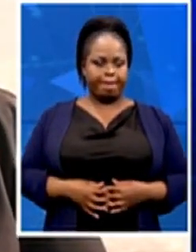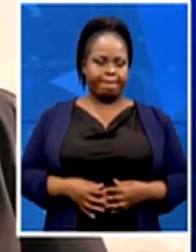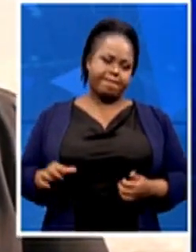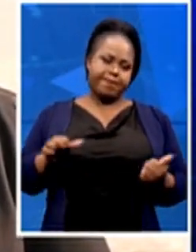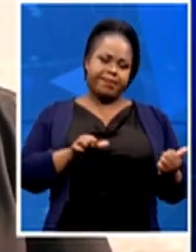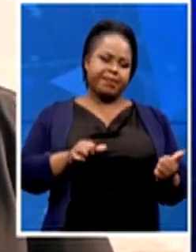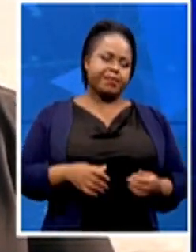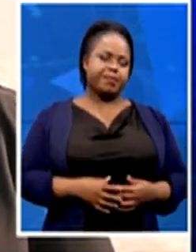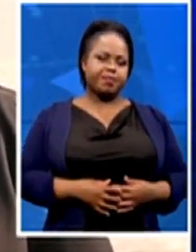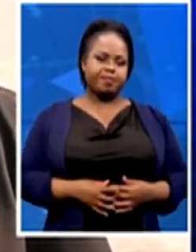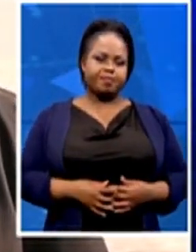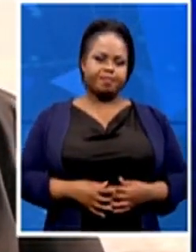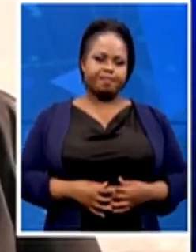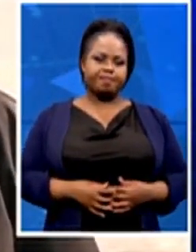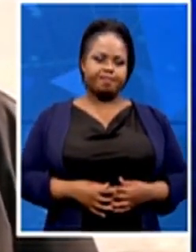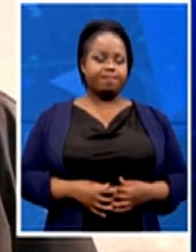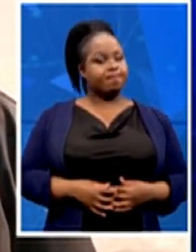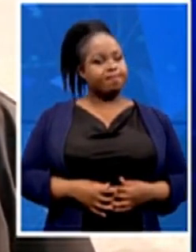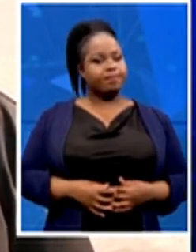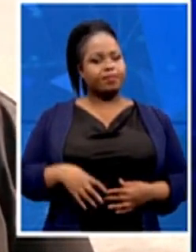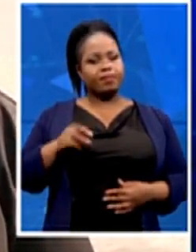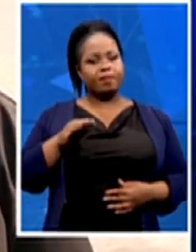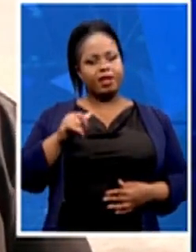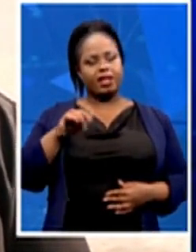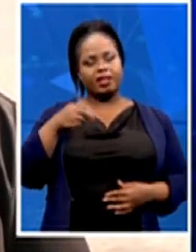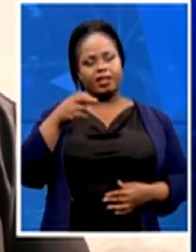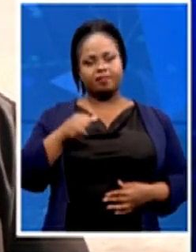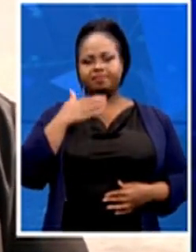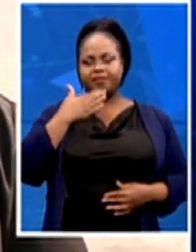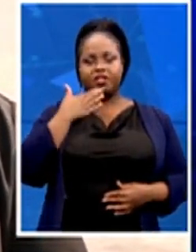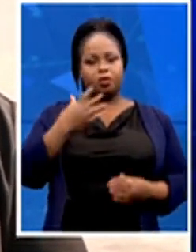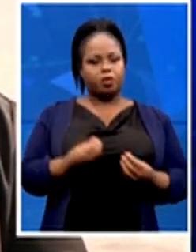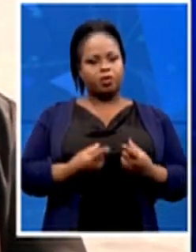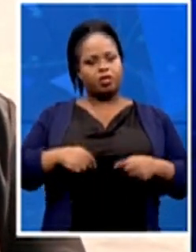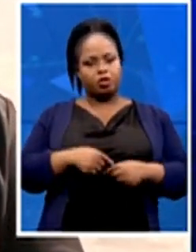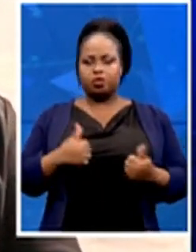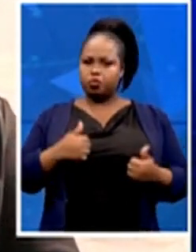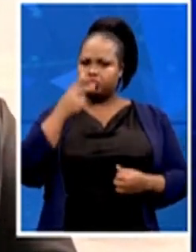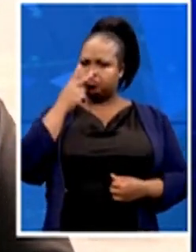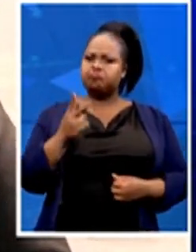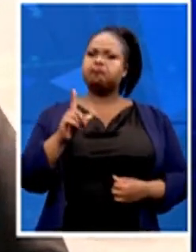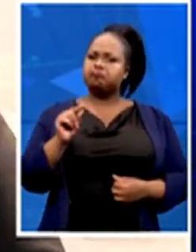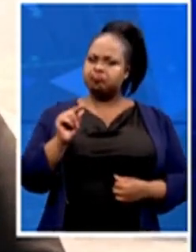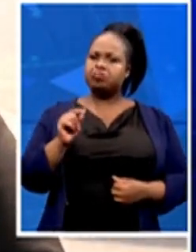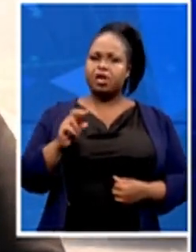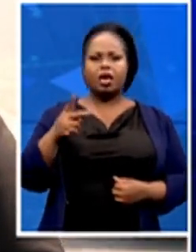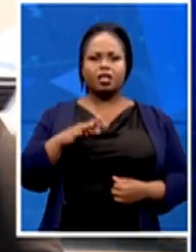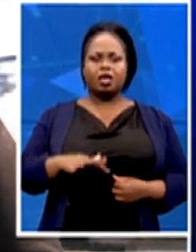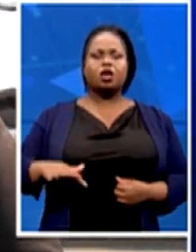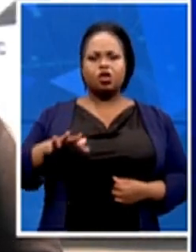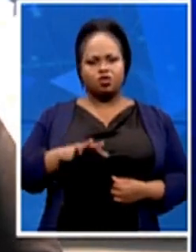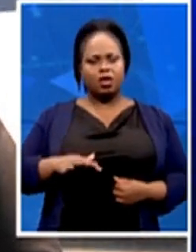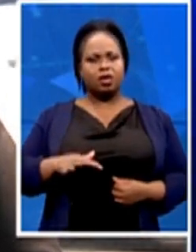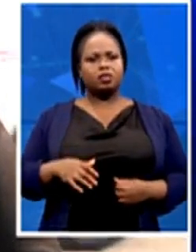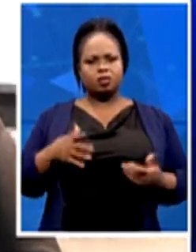right, Mbalenhle, thank you so much for joining us, and it was good to see that there's actually a sizable police presence there, and I actually